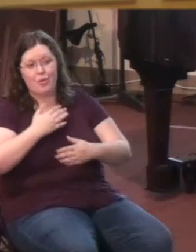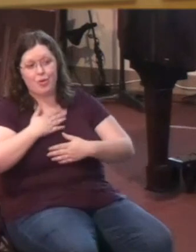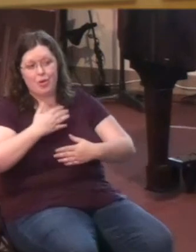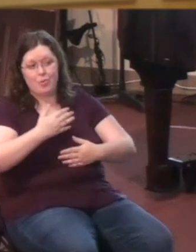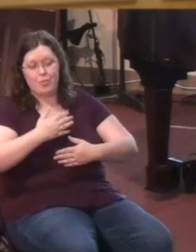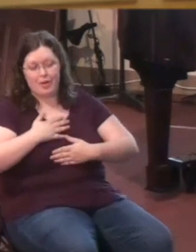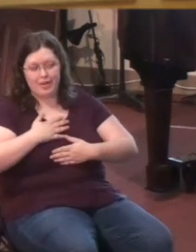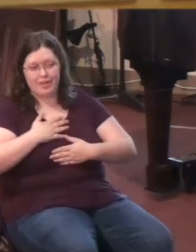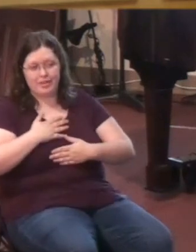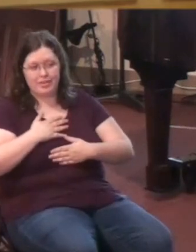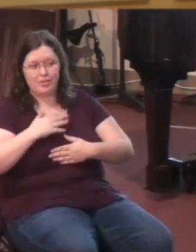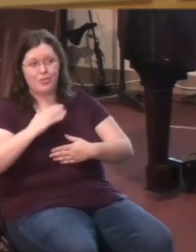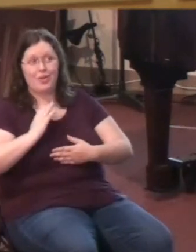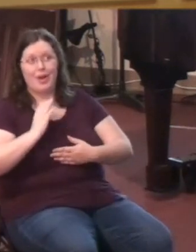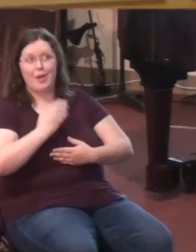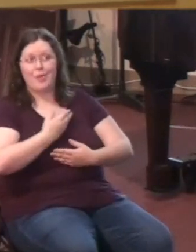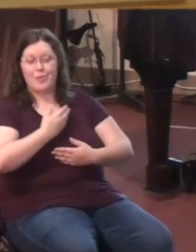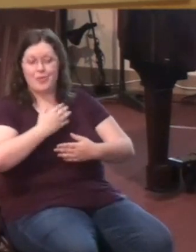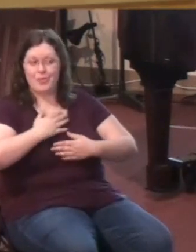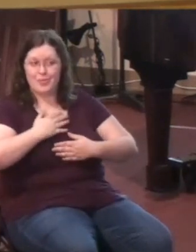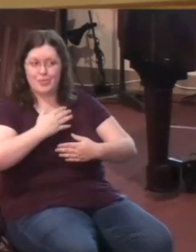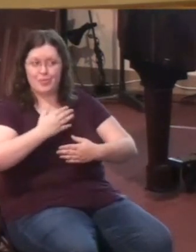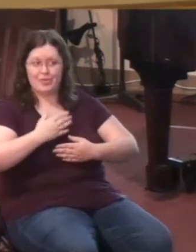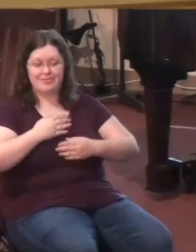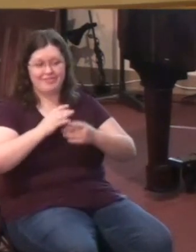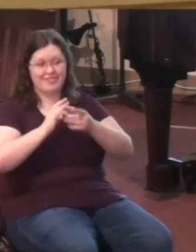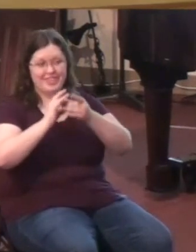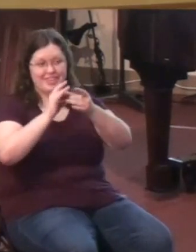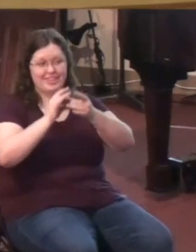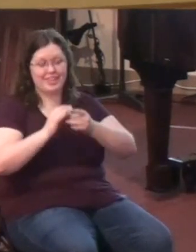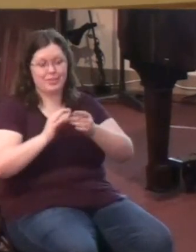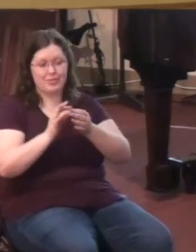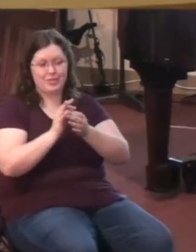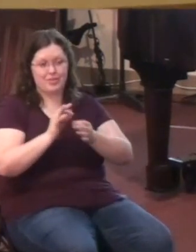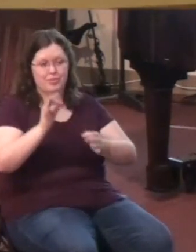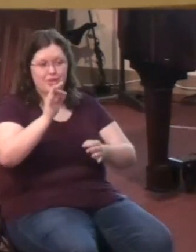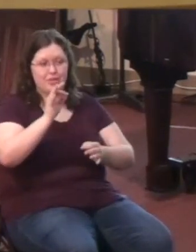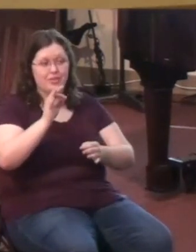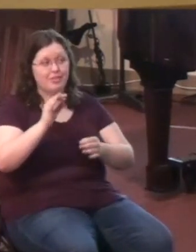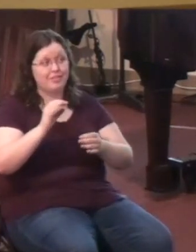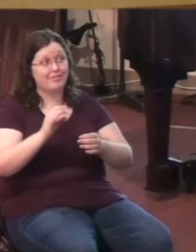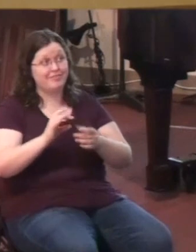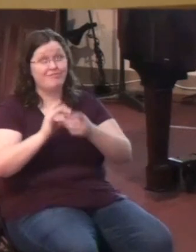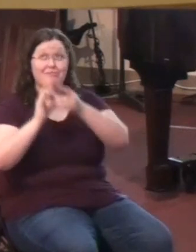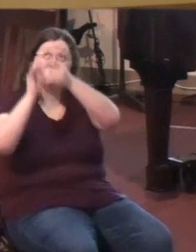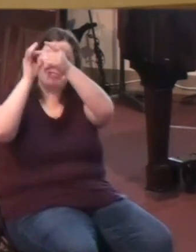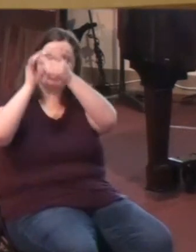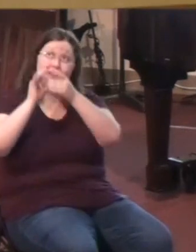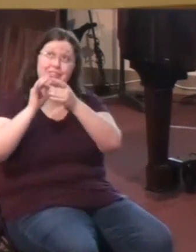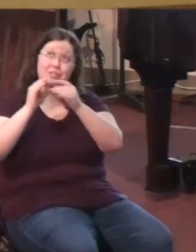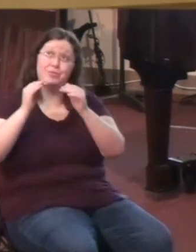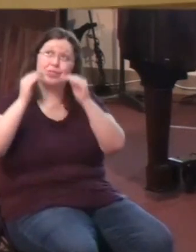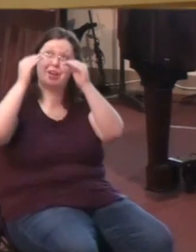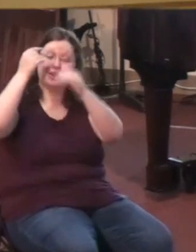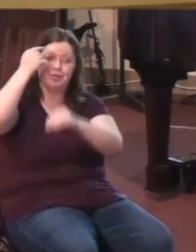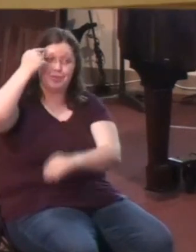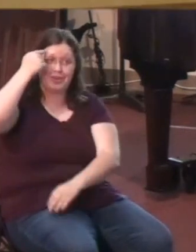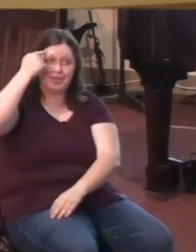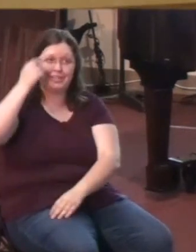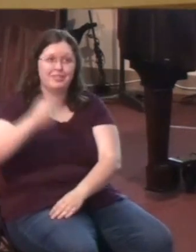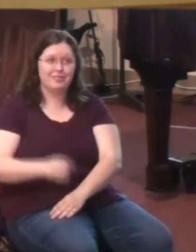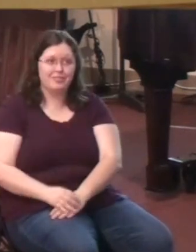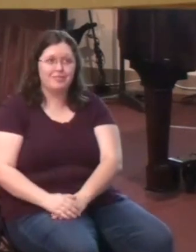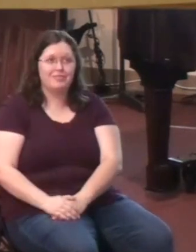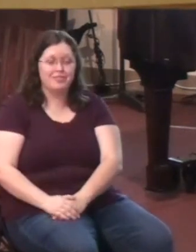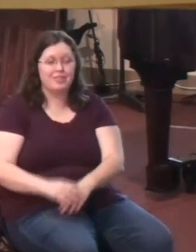our very breathing is of our spirit, and it connects us to a higher mind. So when we are triggered, we can